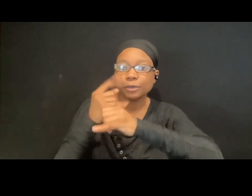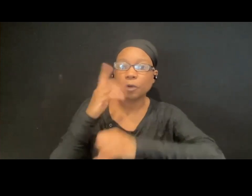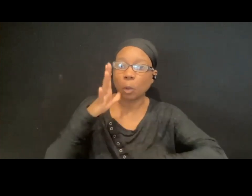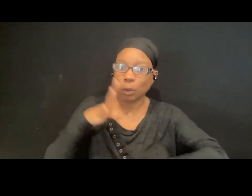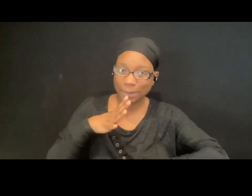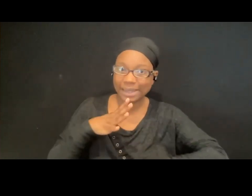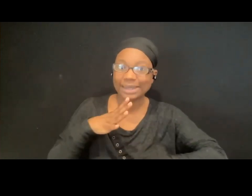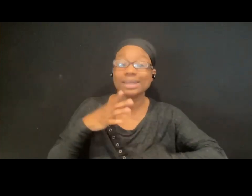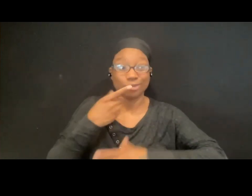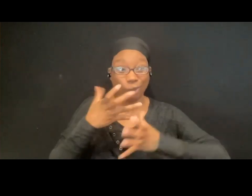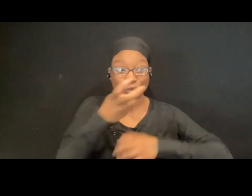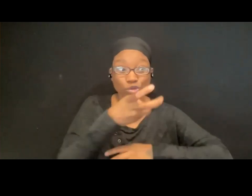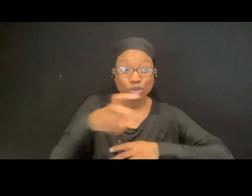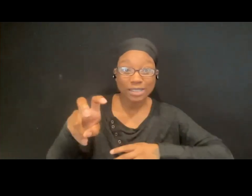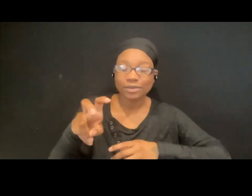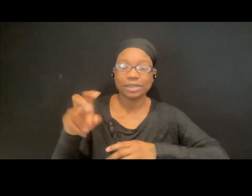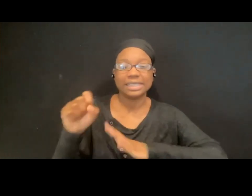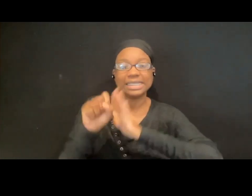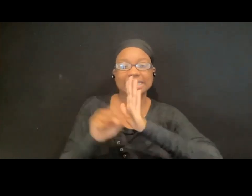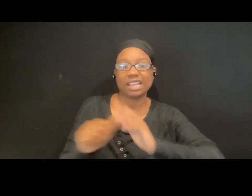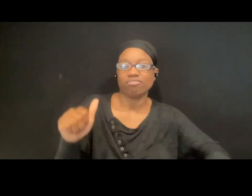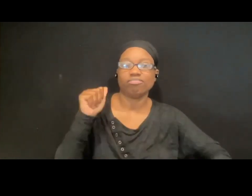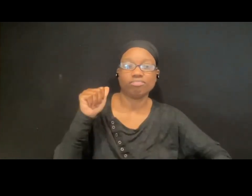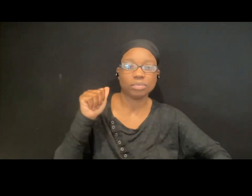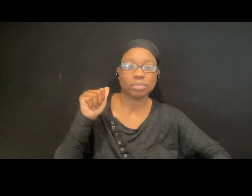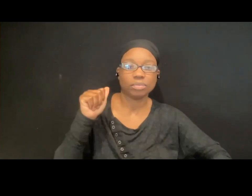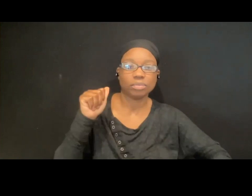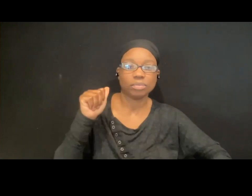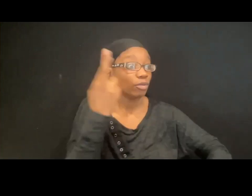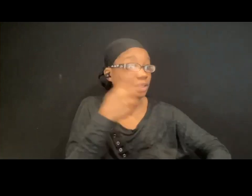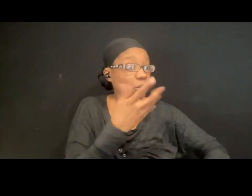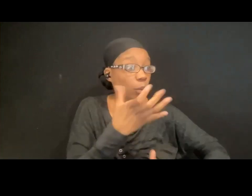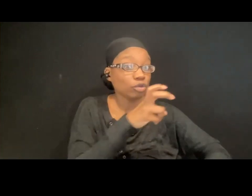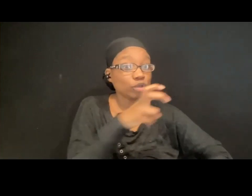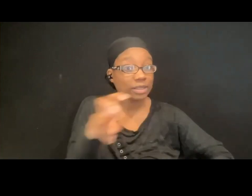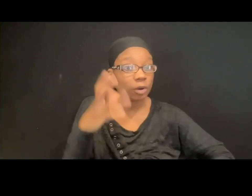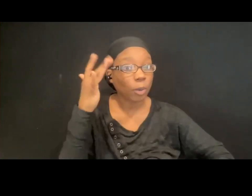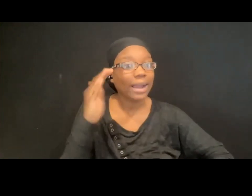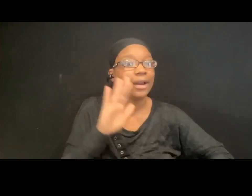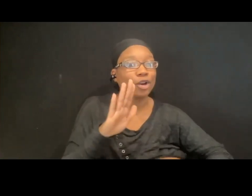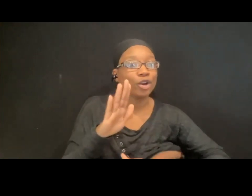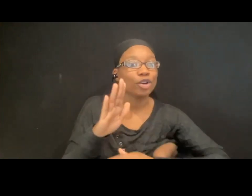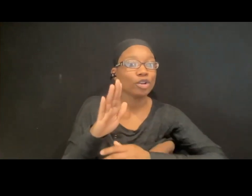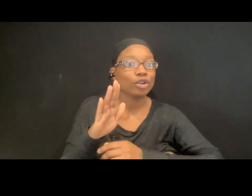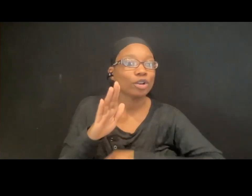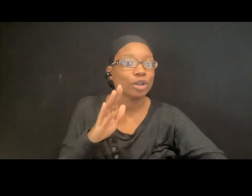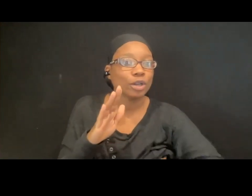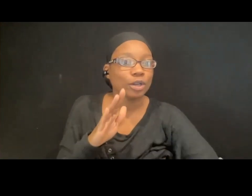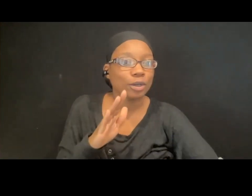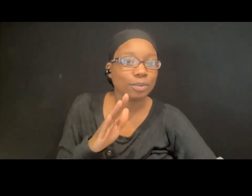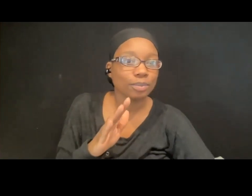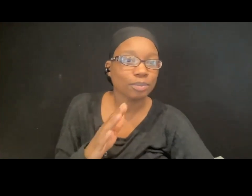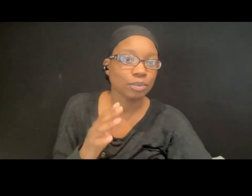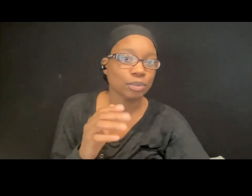deny that transfer. But one of the reasons why she wants to go there is because her providers are in the